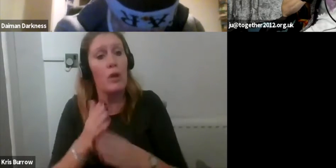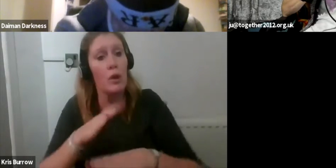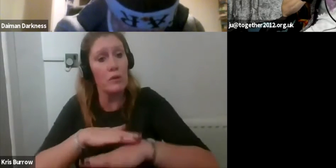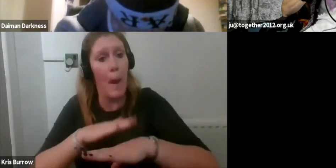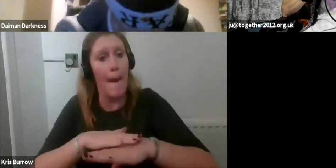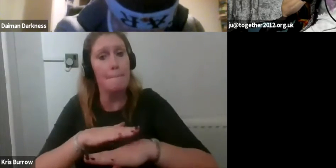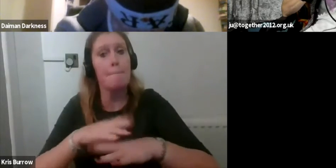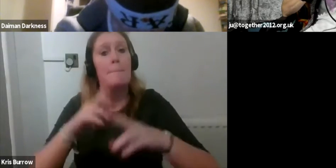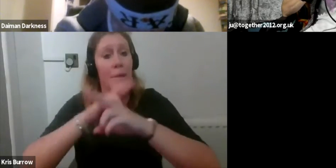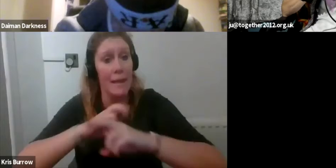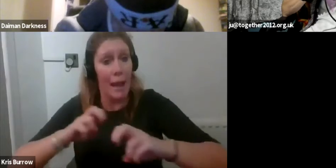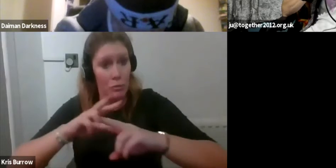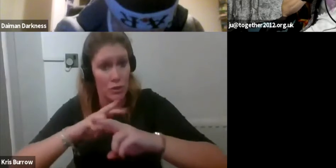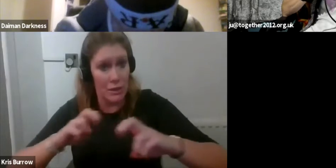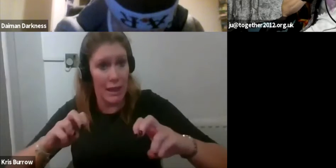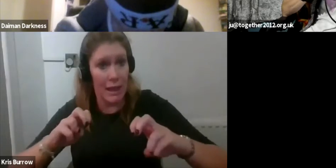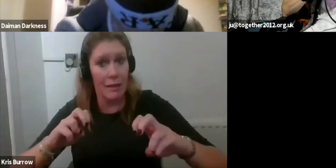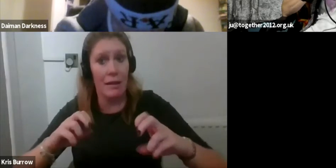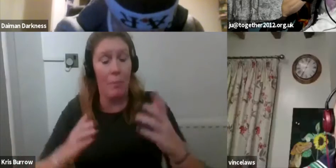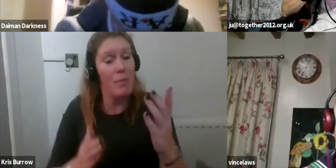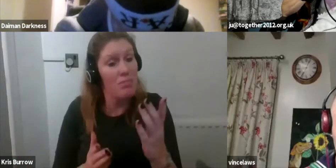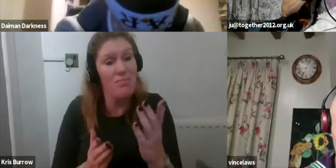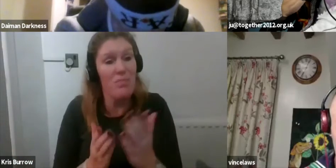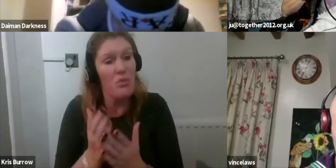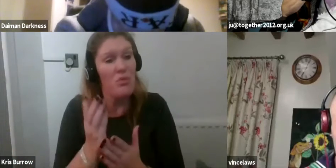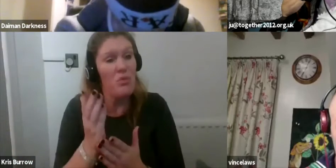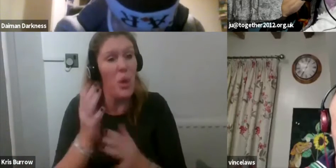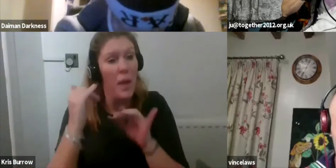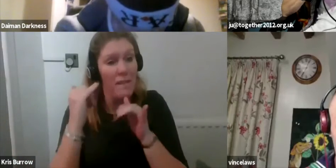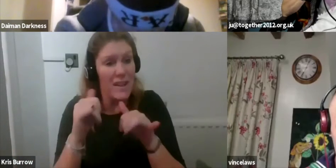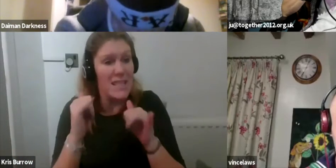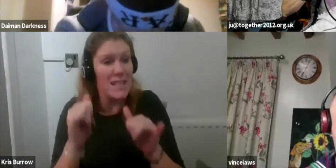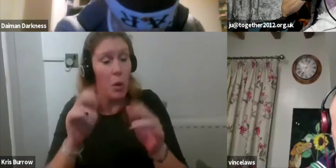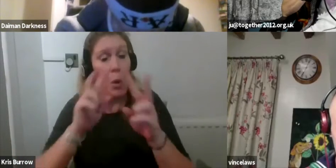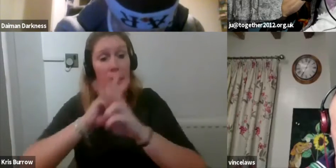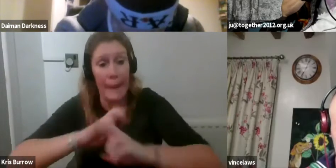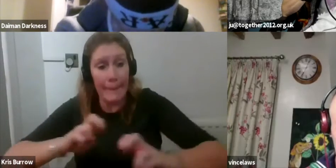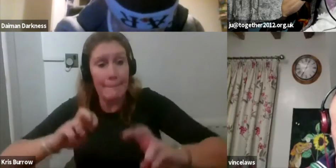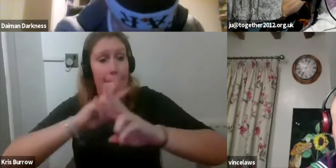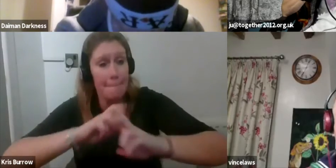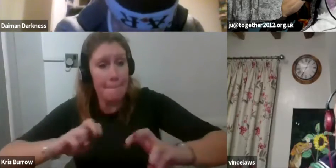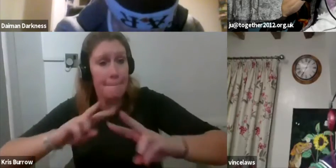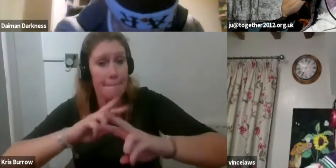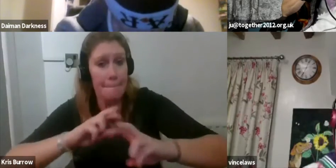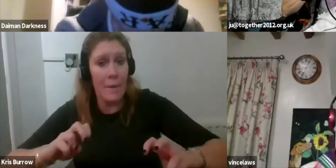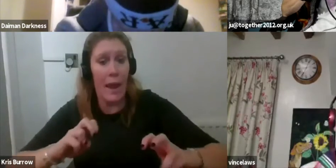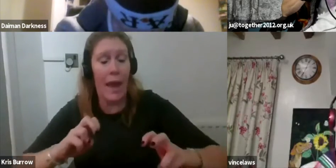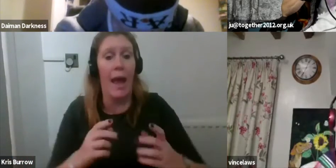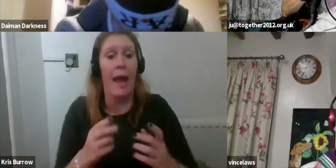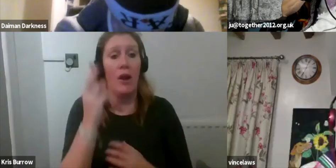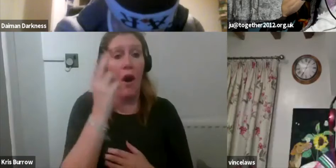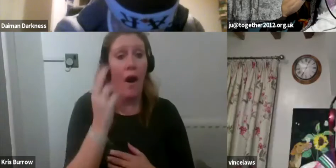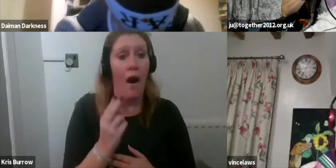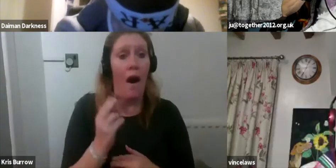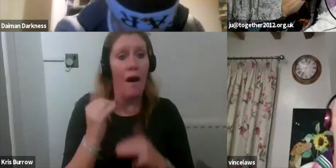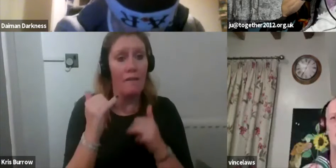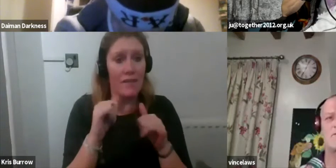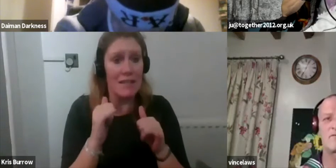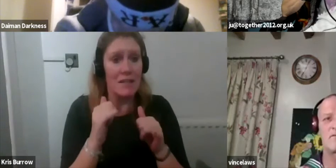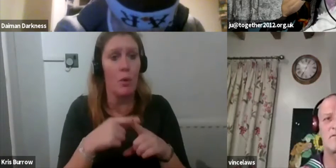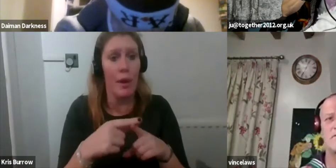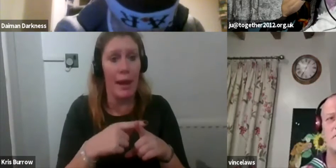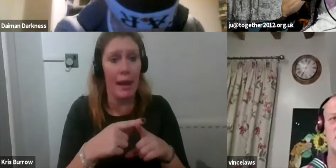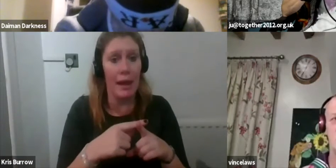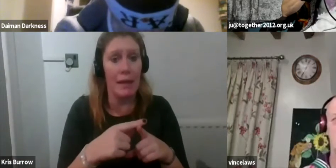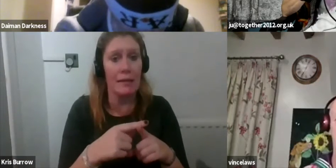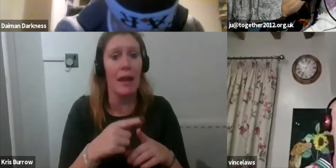providing live captions throughout the festival, Arts Council England for funding, National Lottery